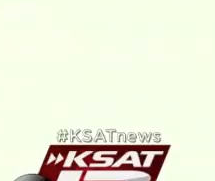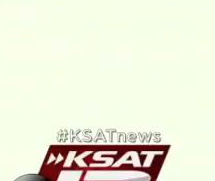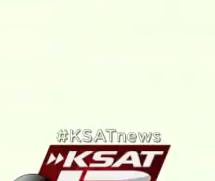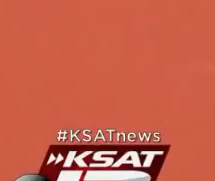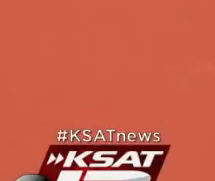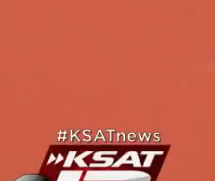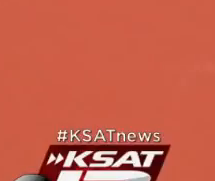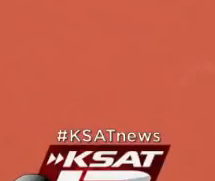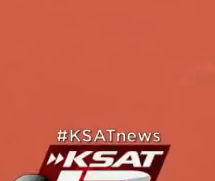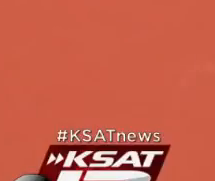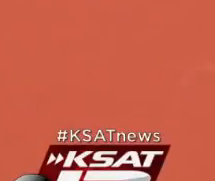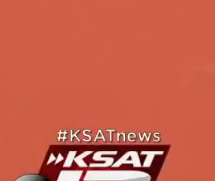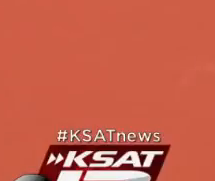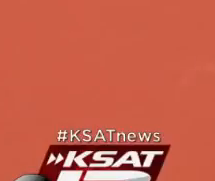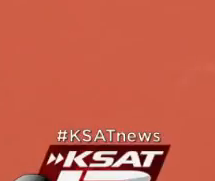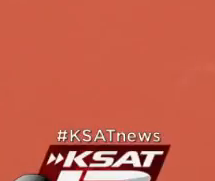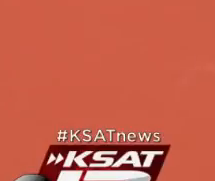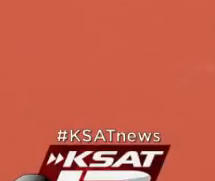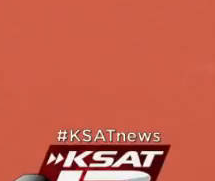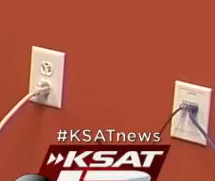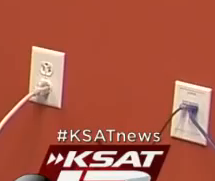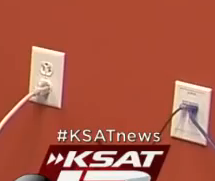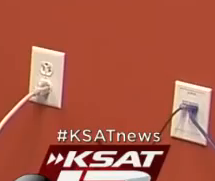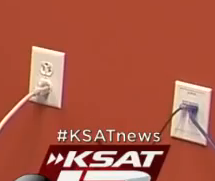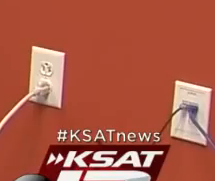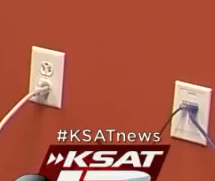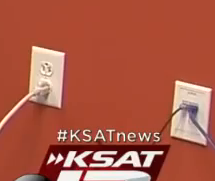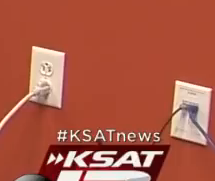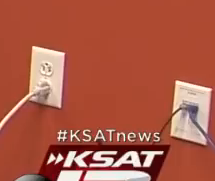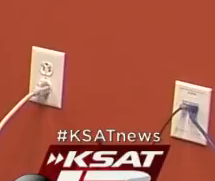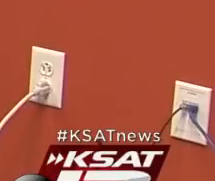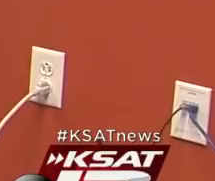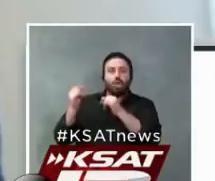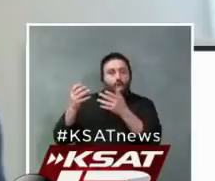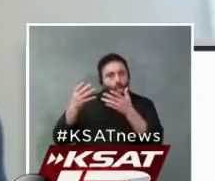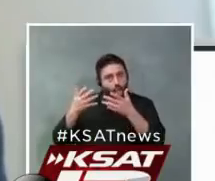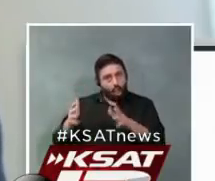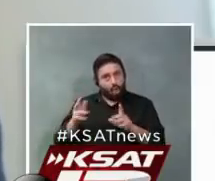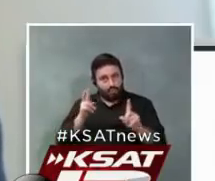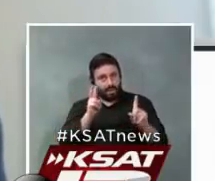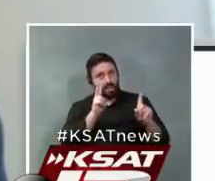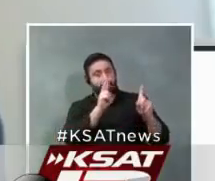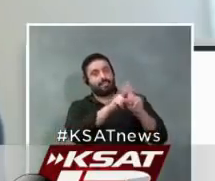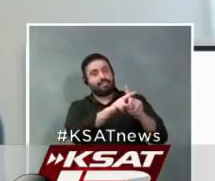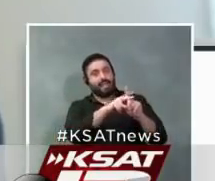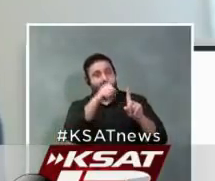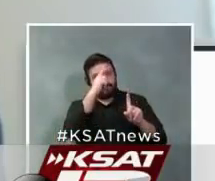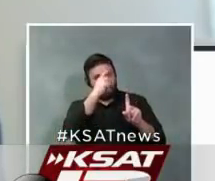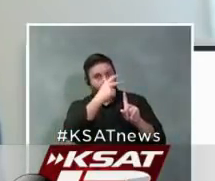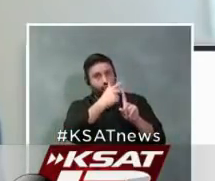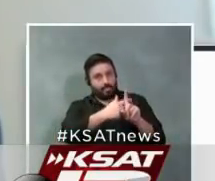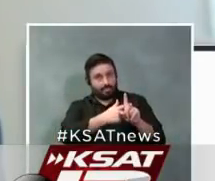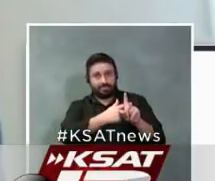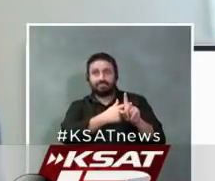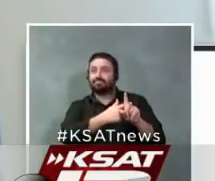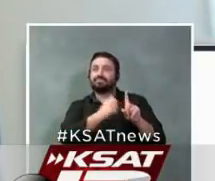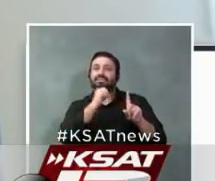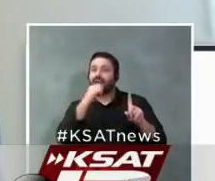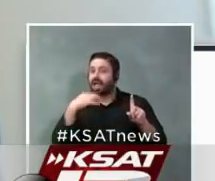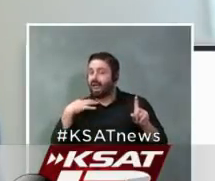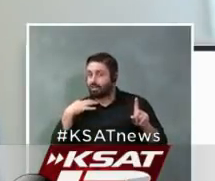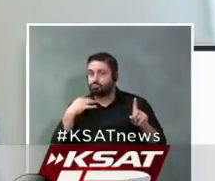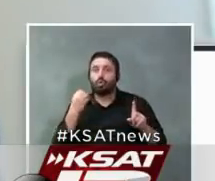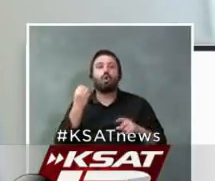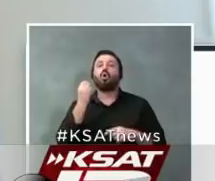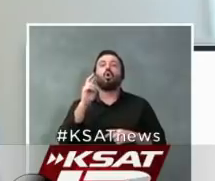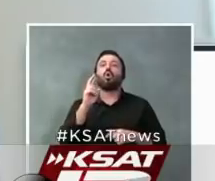an uptick, but we're also seeing a lot of individuals who've either already applied for 3 months and they're not eligible, or they're getting